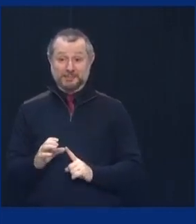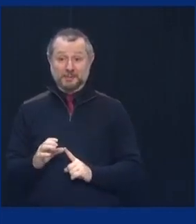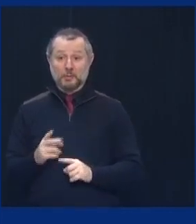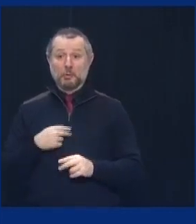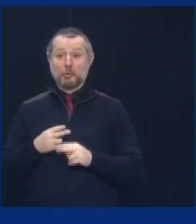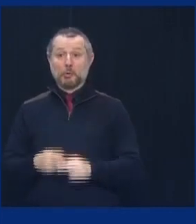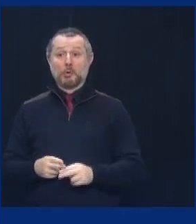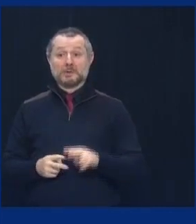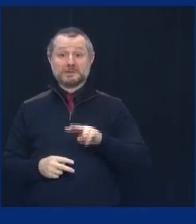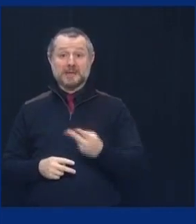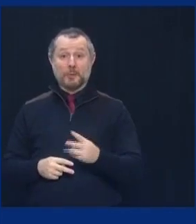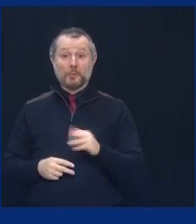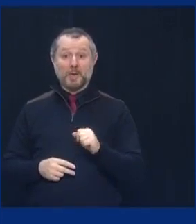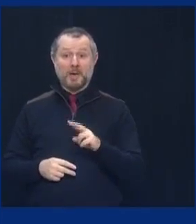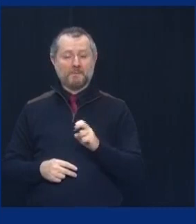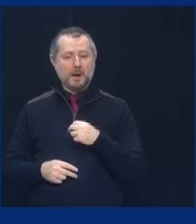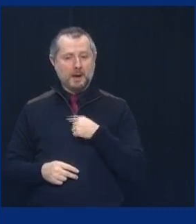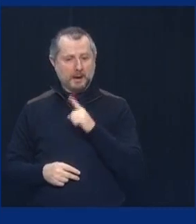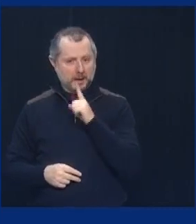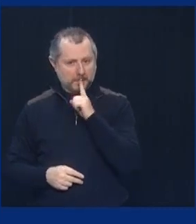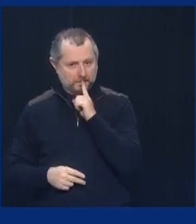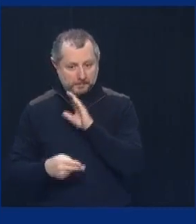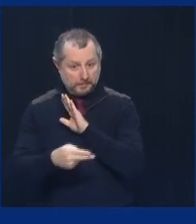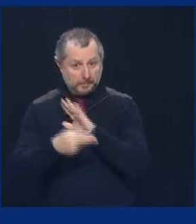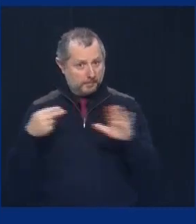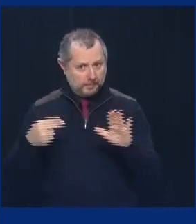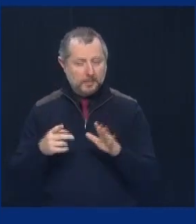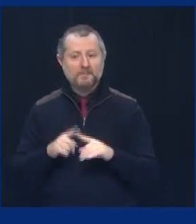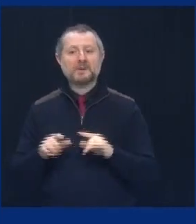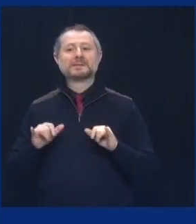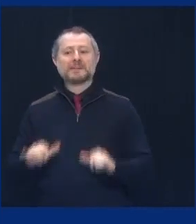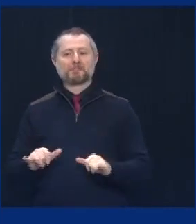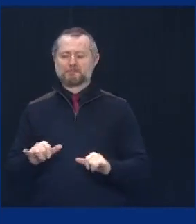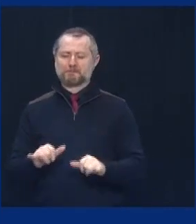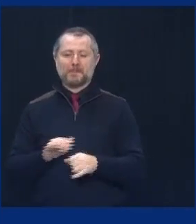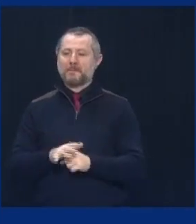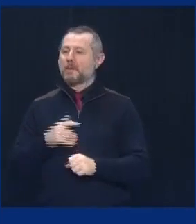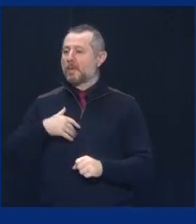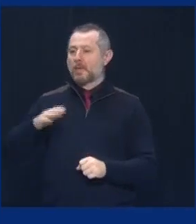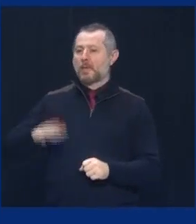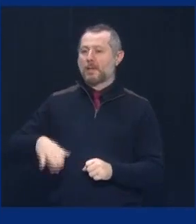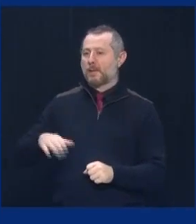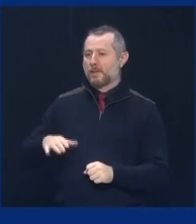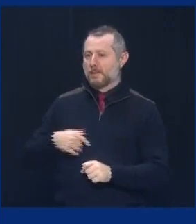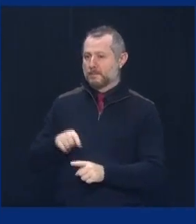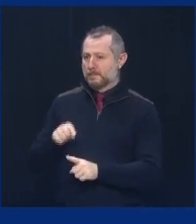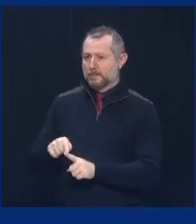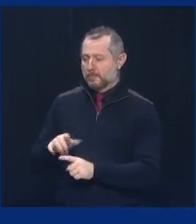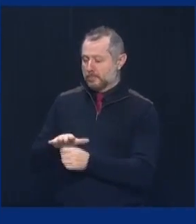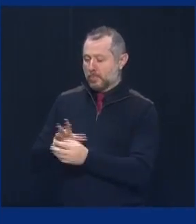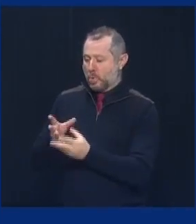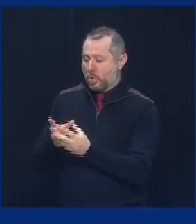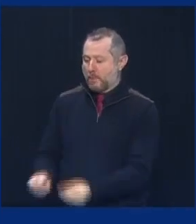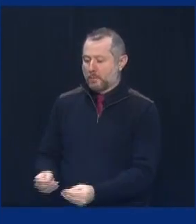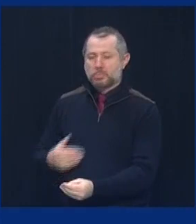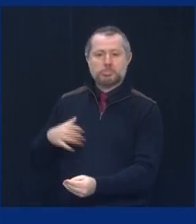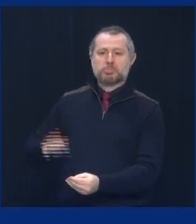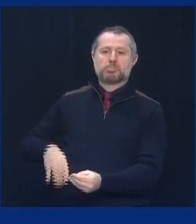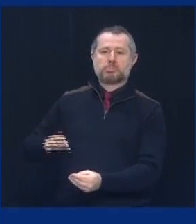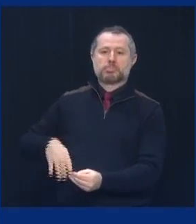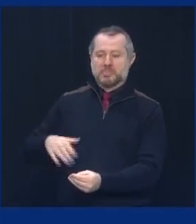first virus. We just haven't defeated the first virus. We haven't starved the first virus. So it's